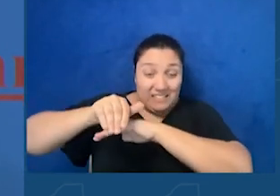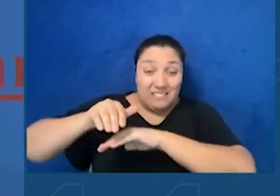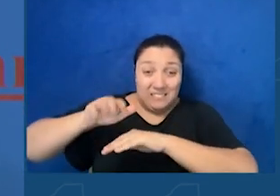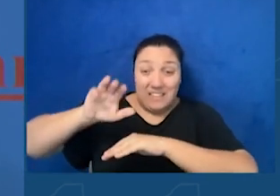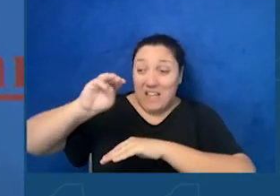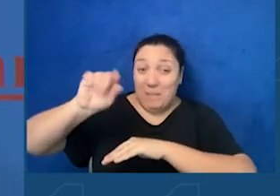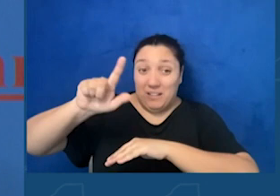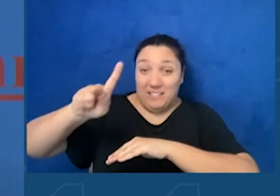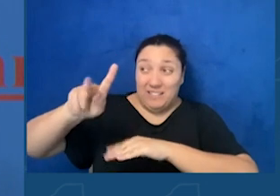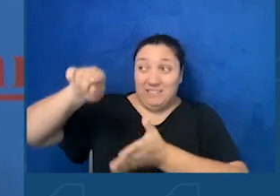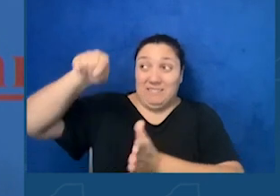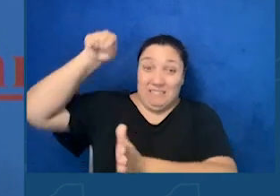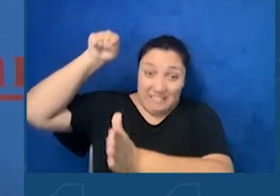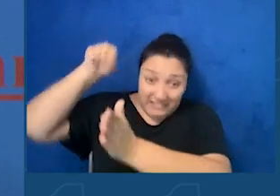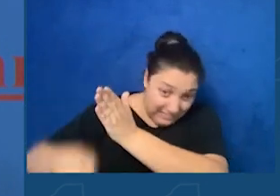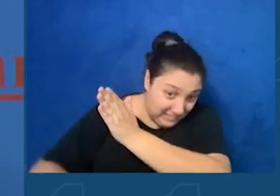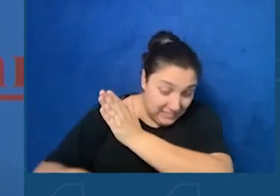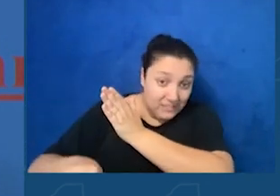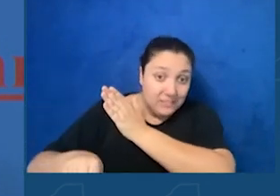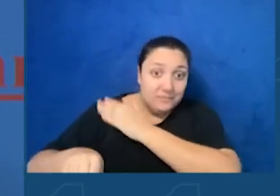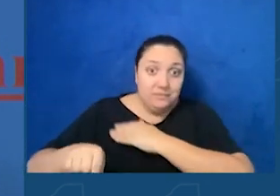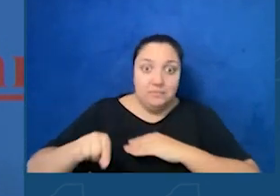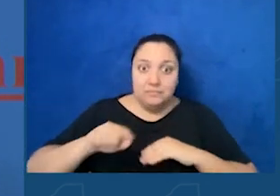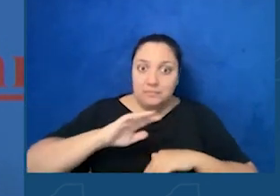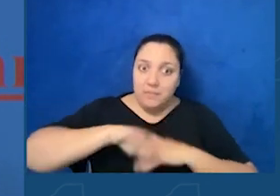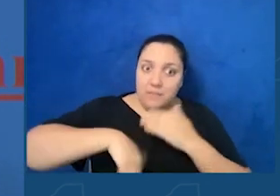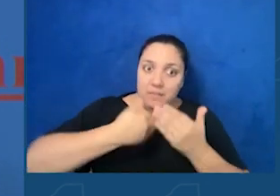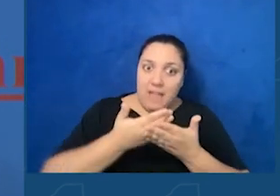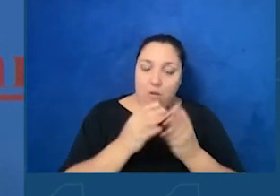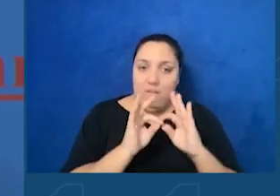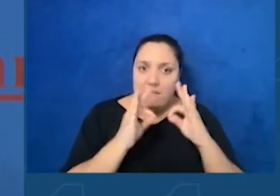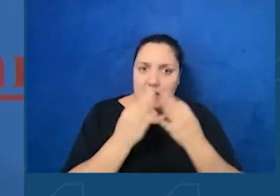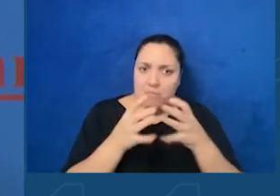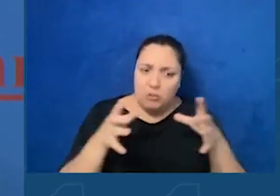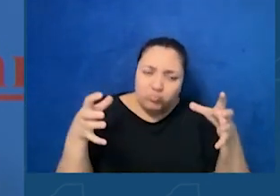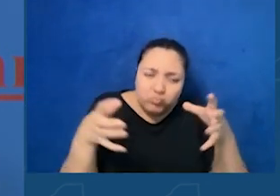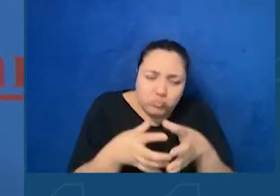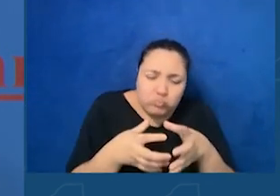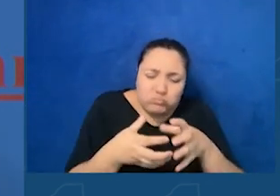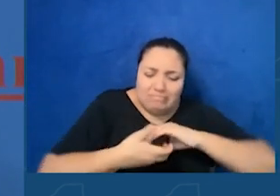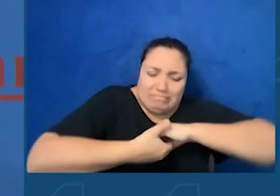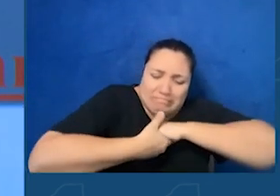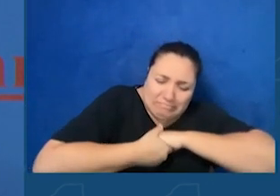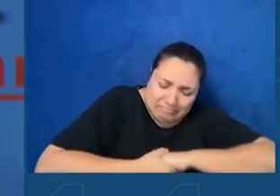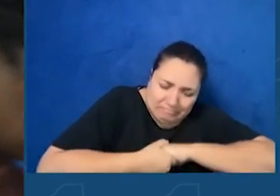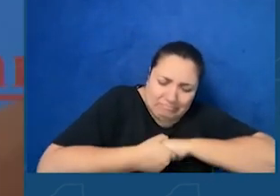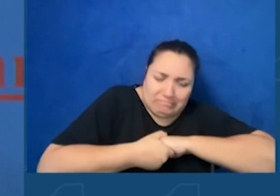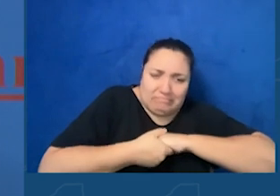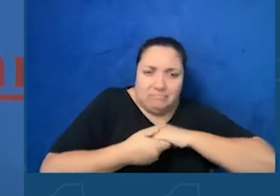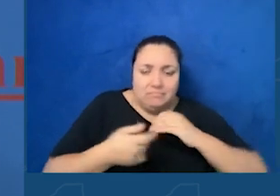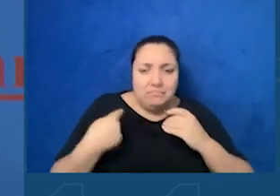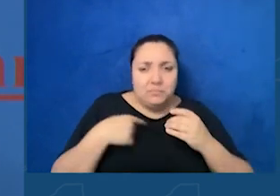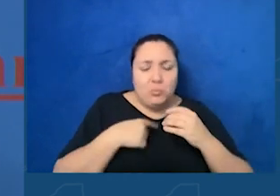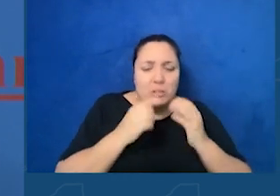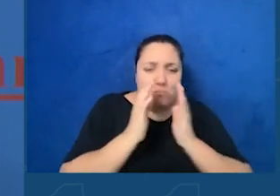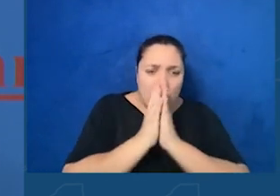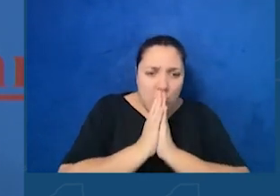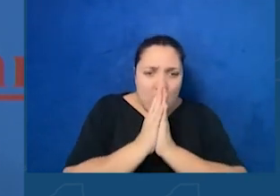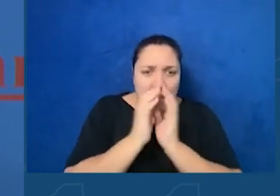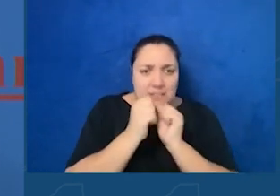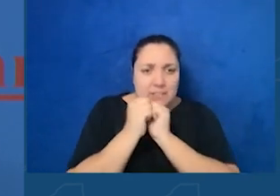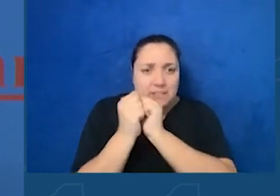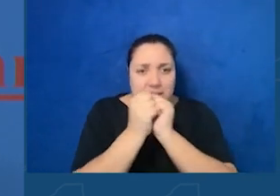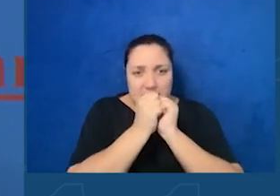a social justice Catholic family, held hands and prayed and wept. Because what would happen to our country without this conscience